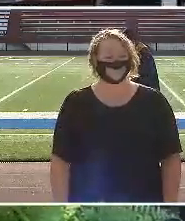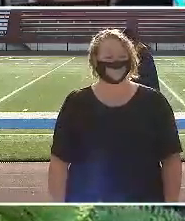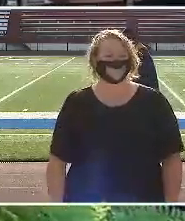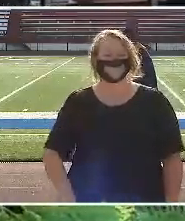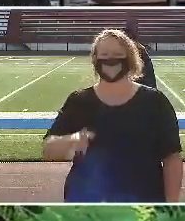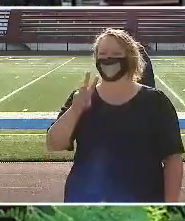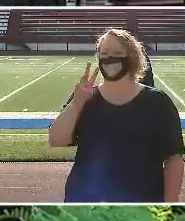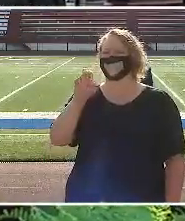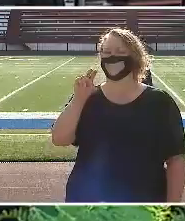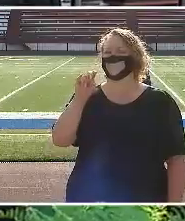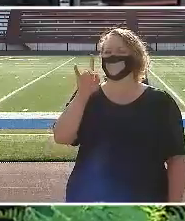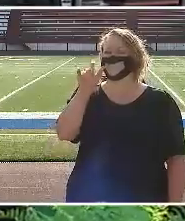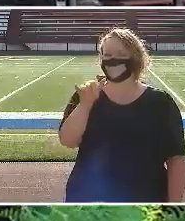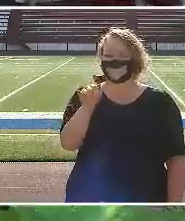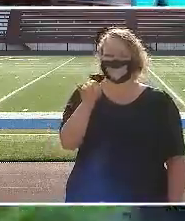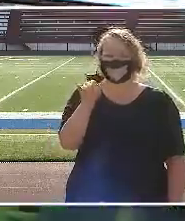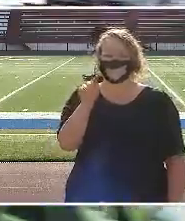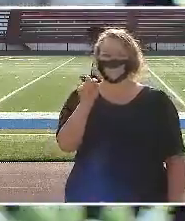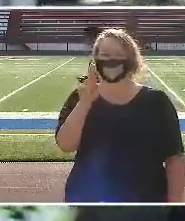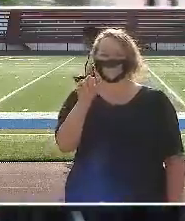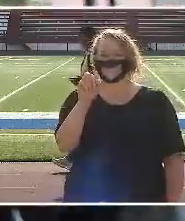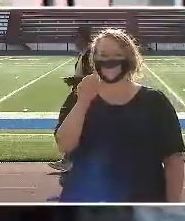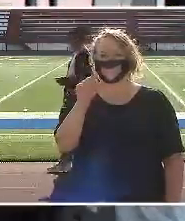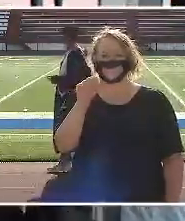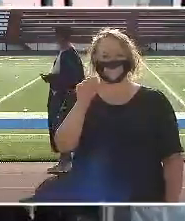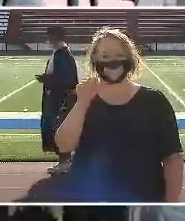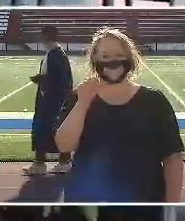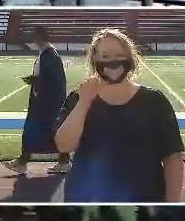Wendy Trejo Garcia.